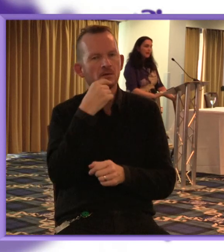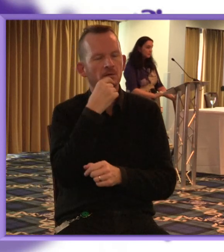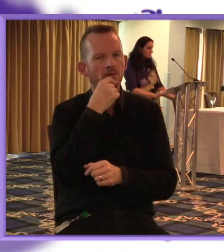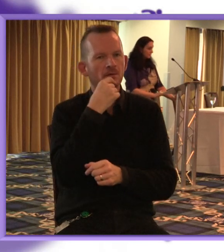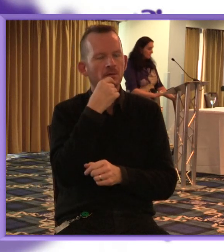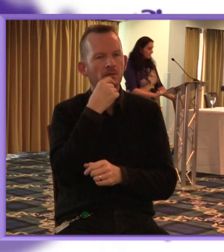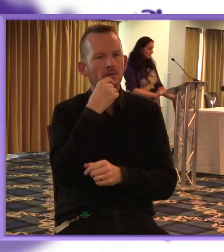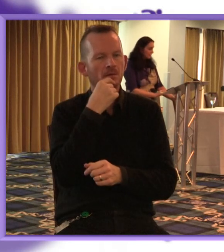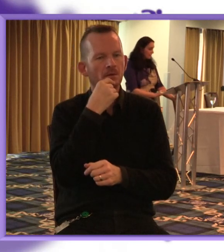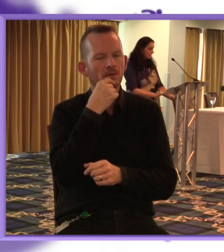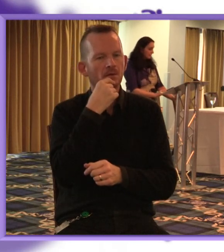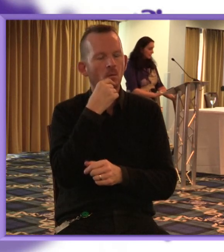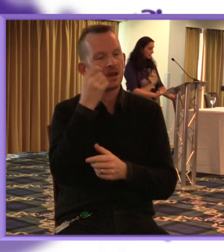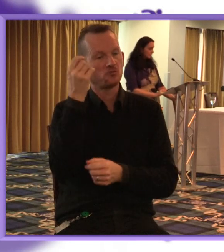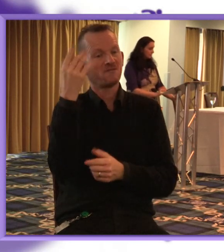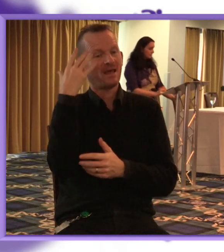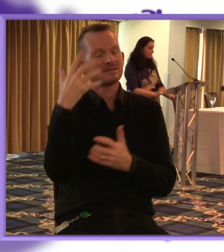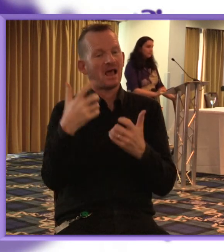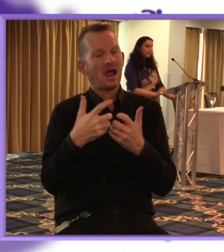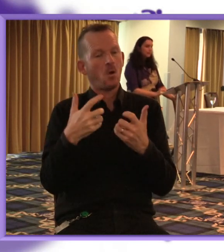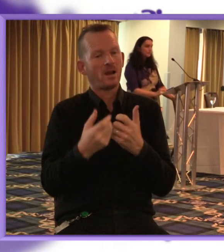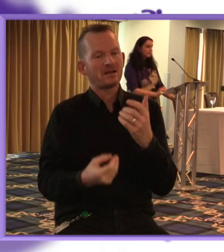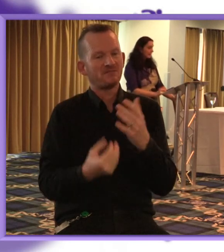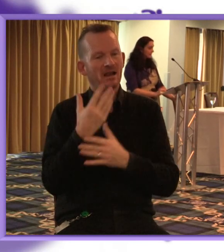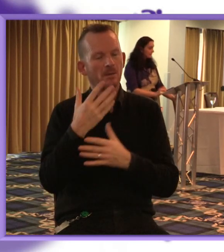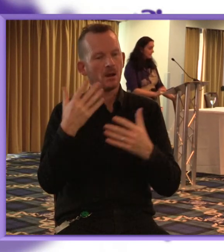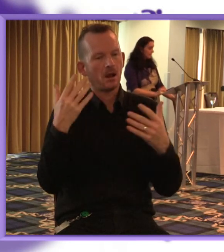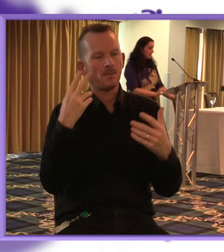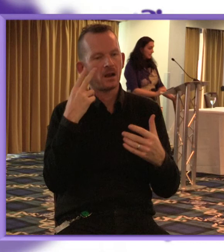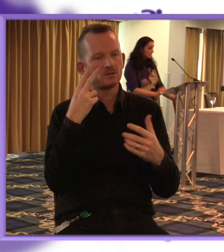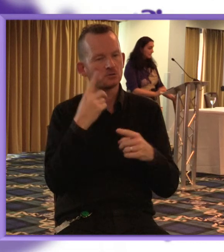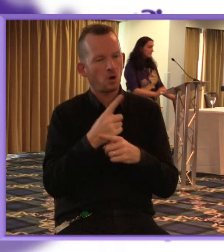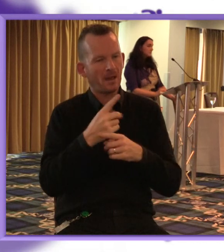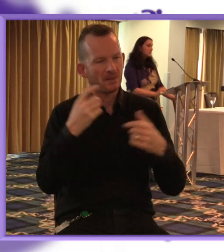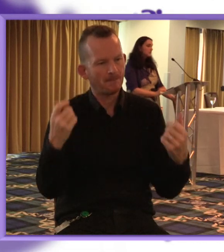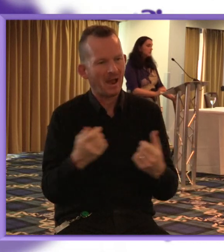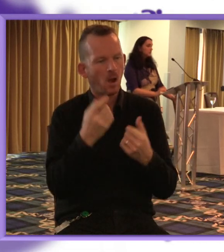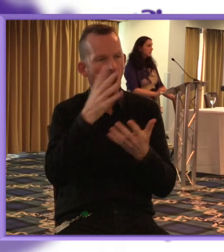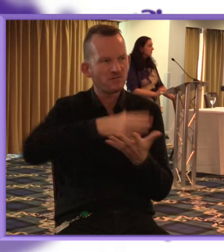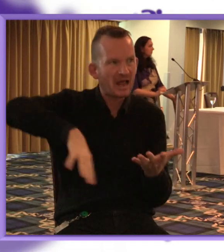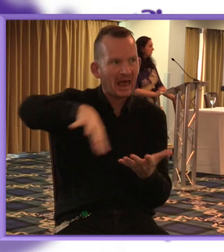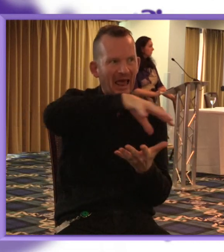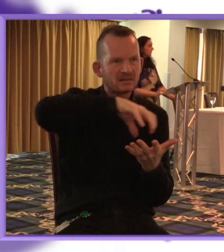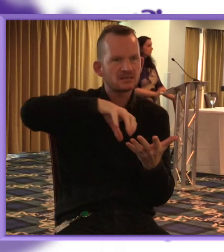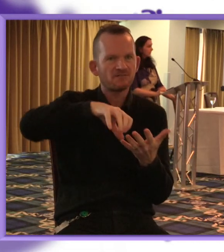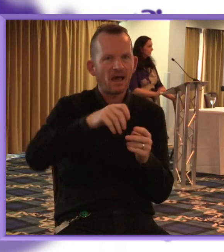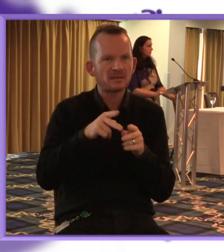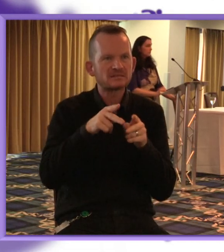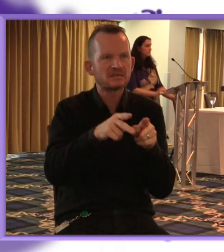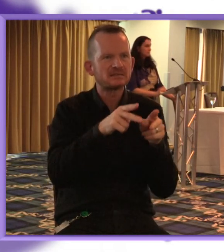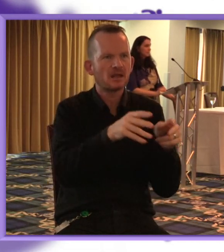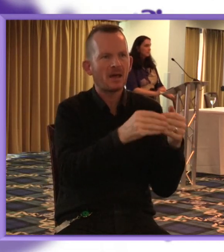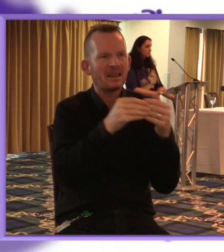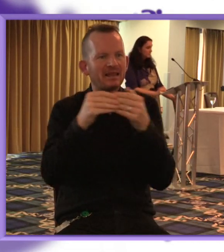reflect on how we can develop, and I think I'd like to talk about the power of the collective and system leadership, which some of you have no doubt